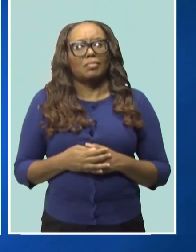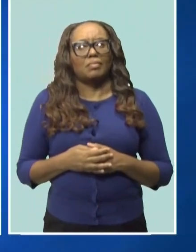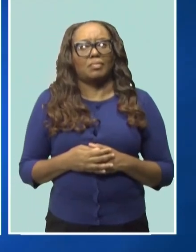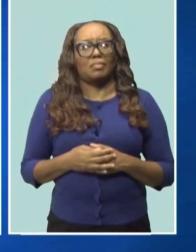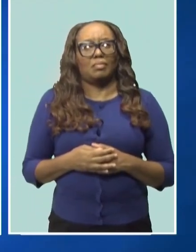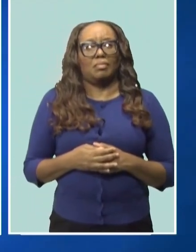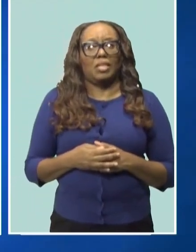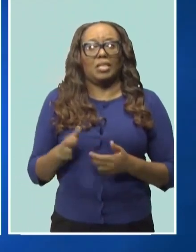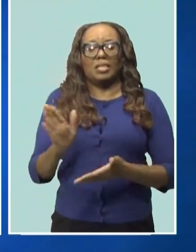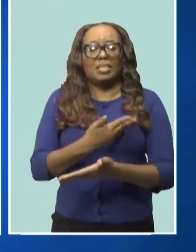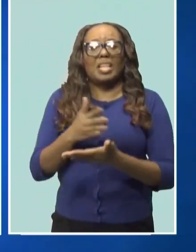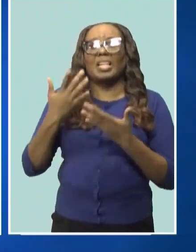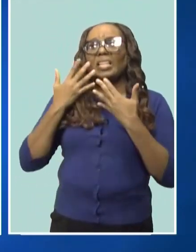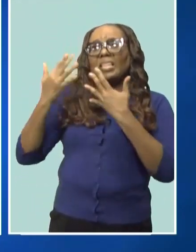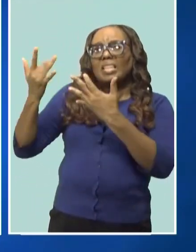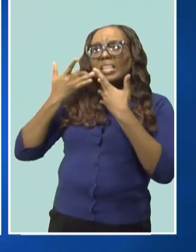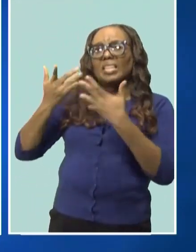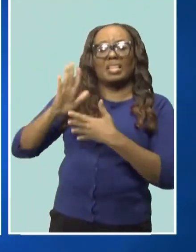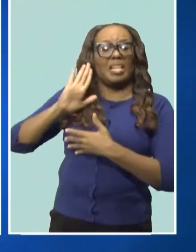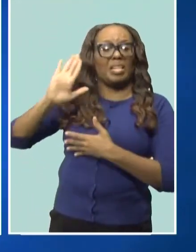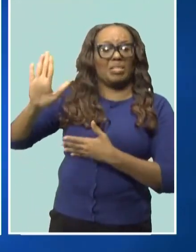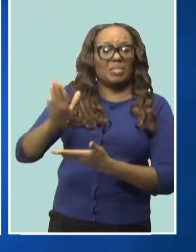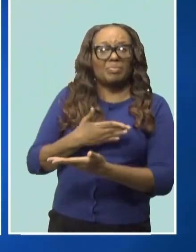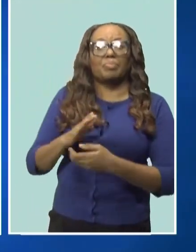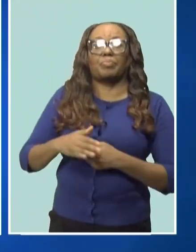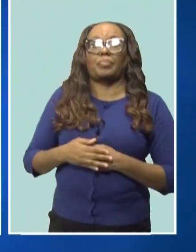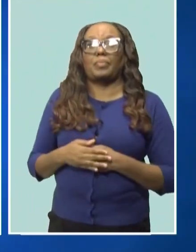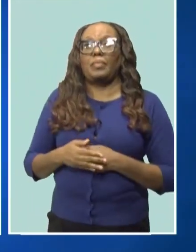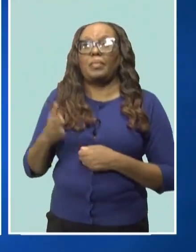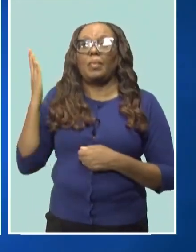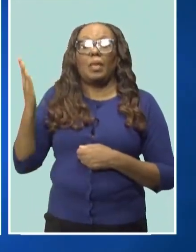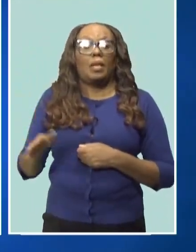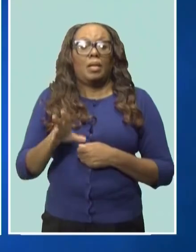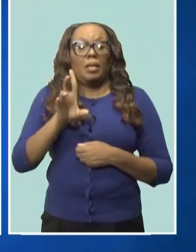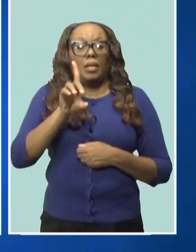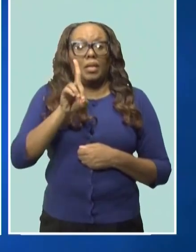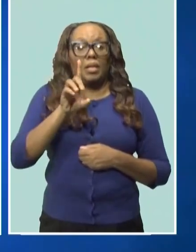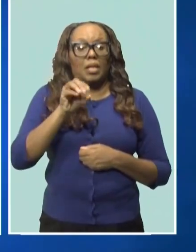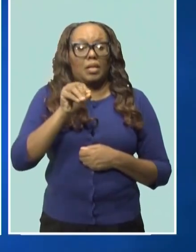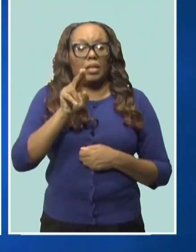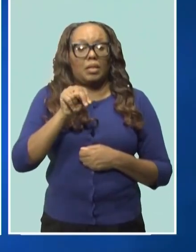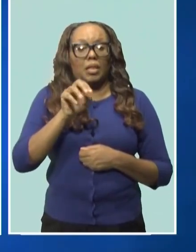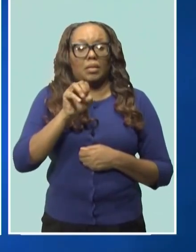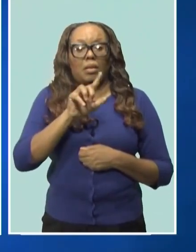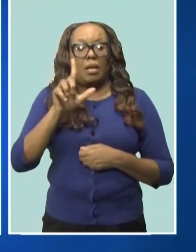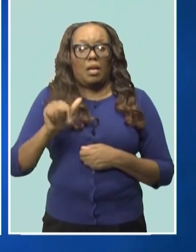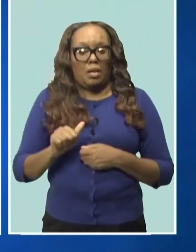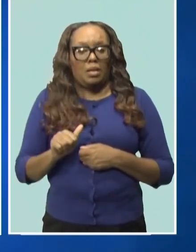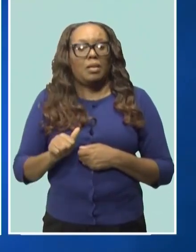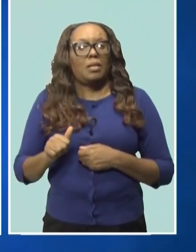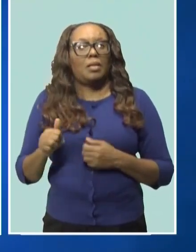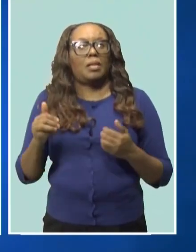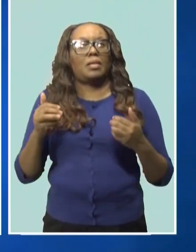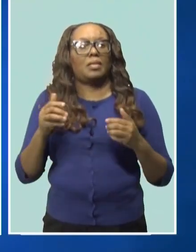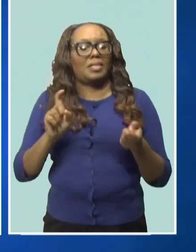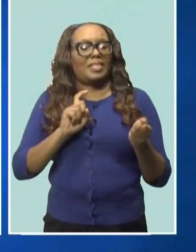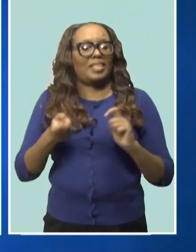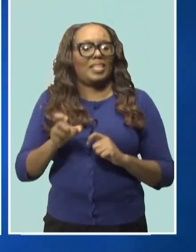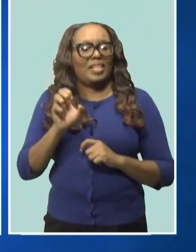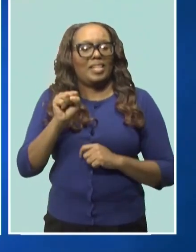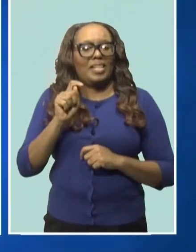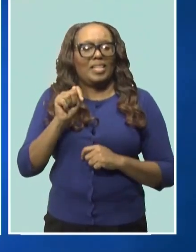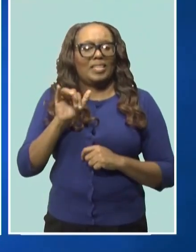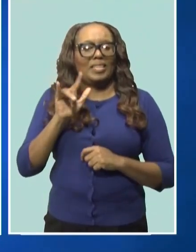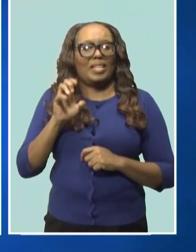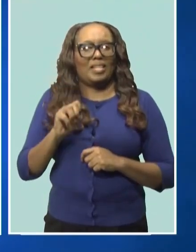Sing your Calypso. Meanwhile, Donella is changing her style this year with her song Don't Bite. It's really